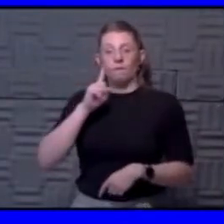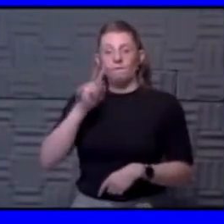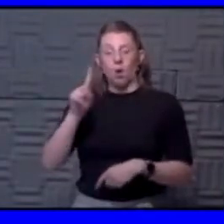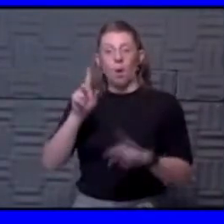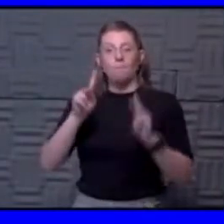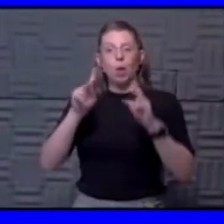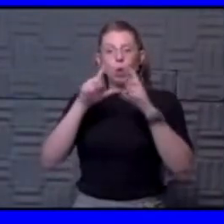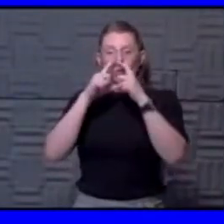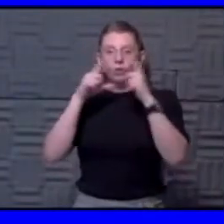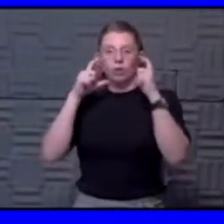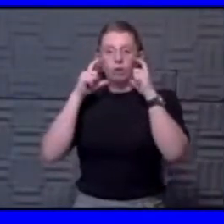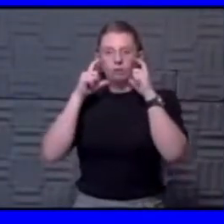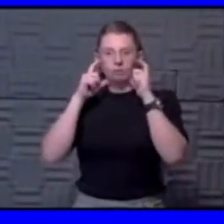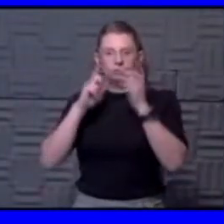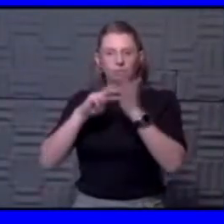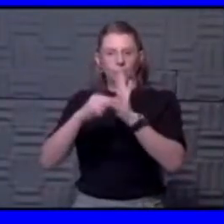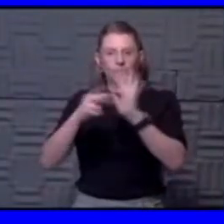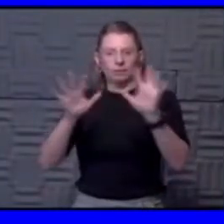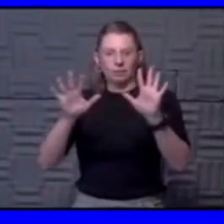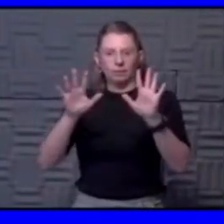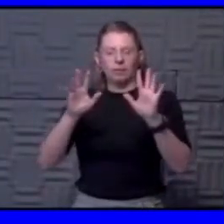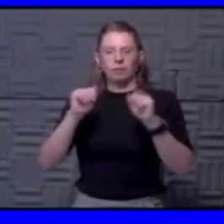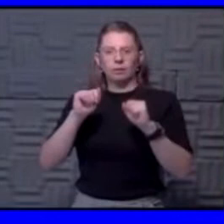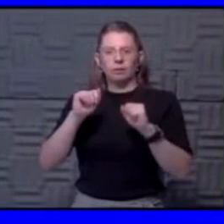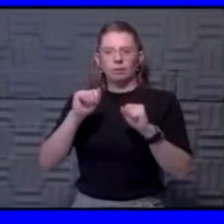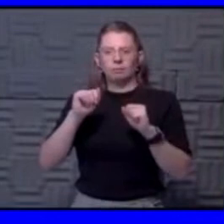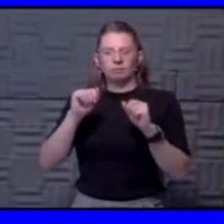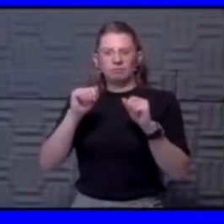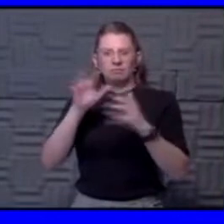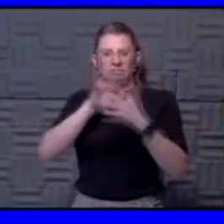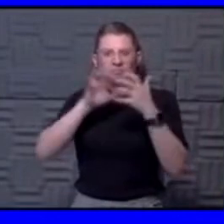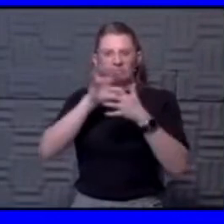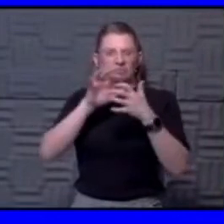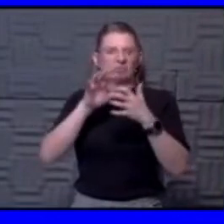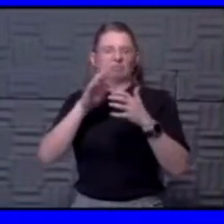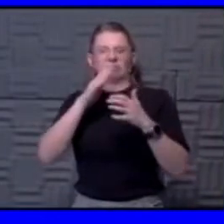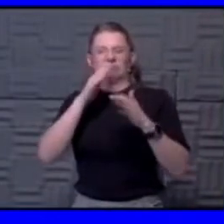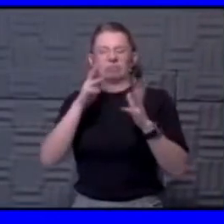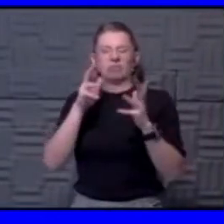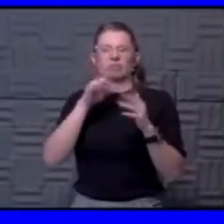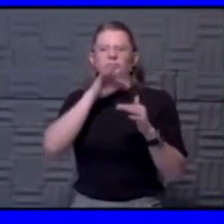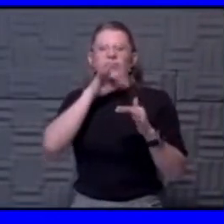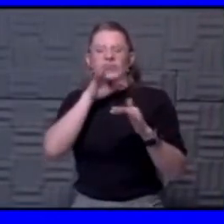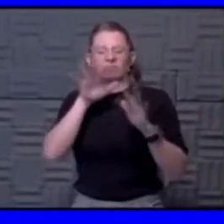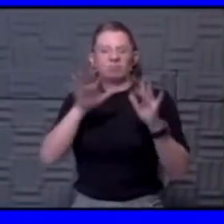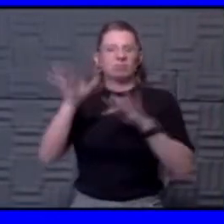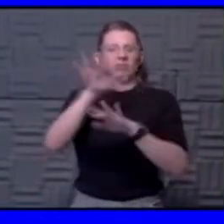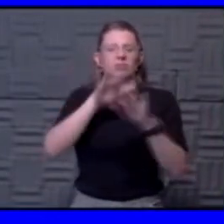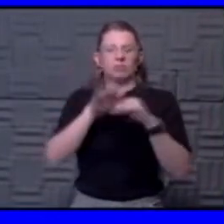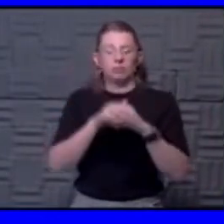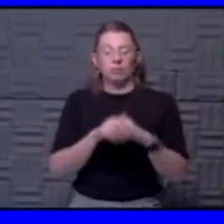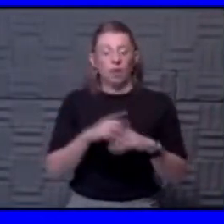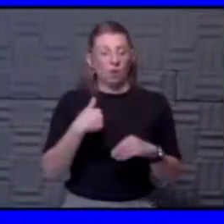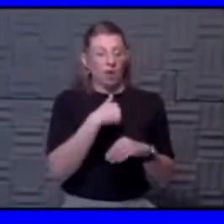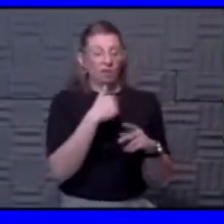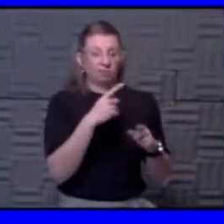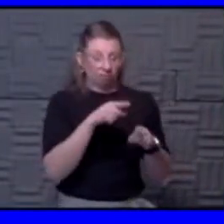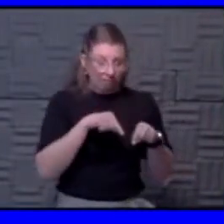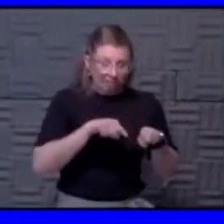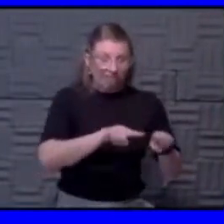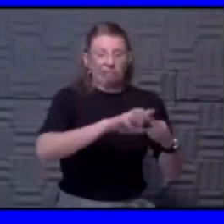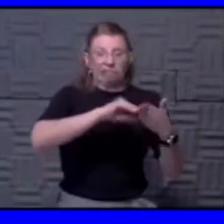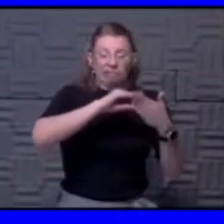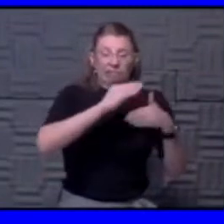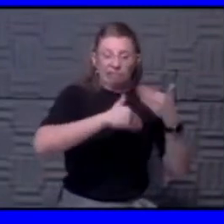pollution purposes as well. And certainly we understand, and, you know, we were building the airplane while we were flying it. With SARS, you really weren't